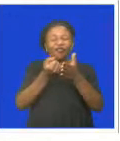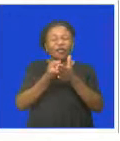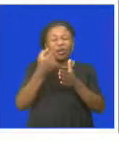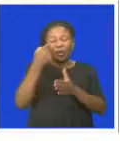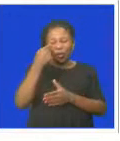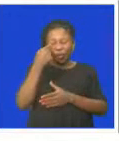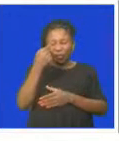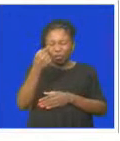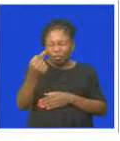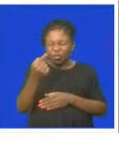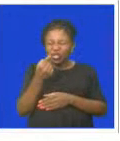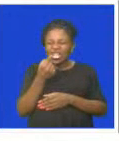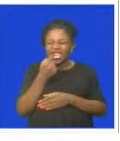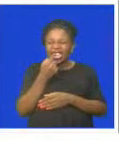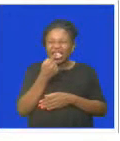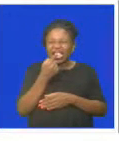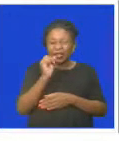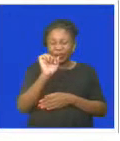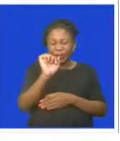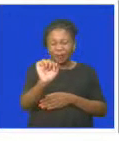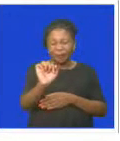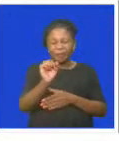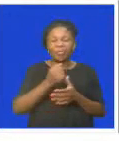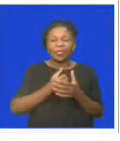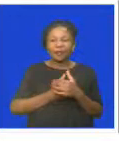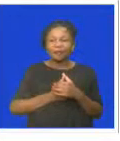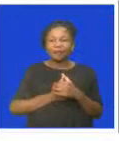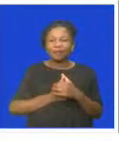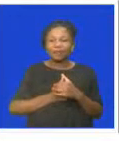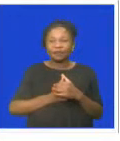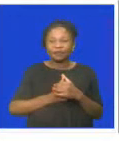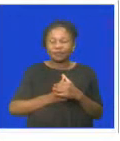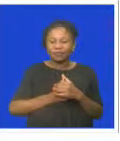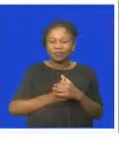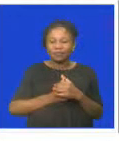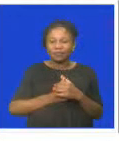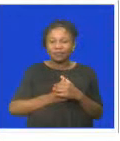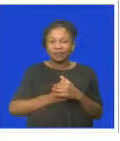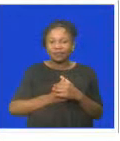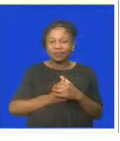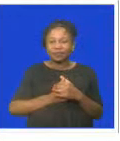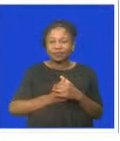your mouth. Here's the dentist.